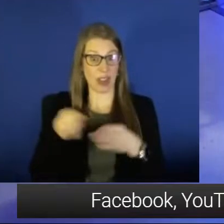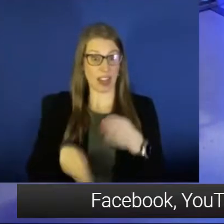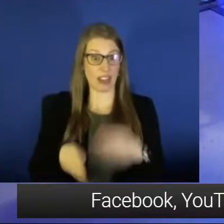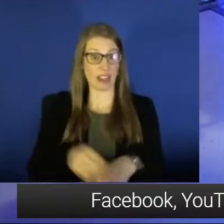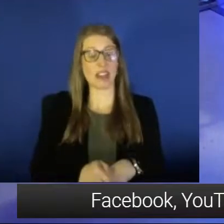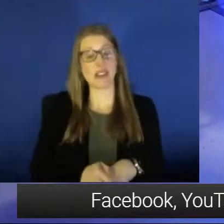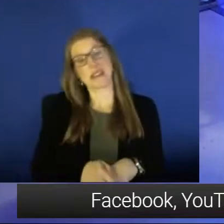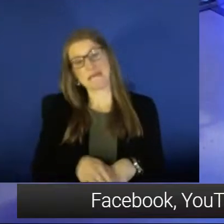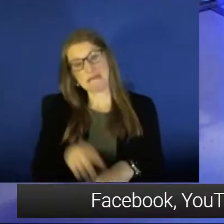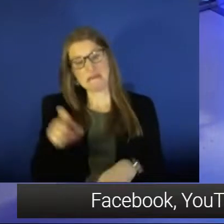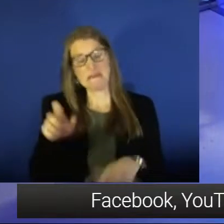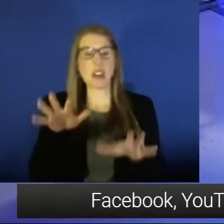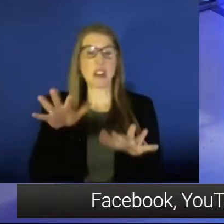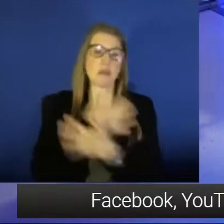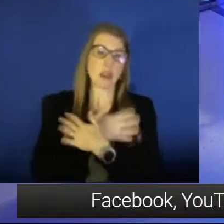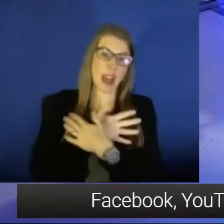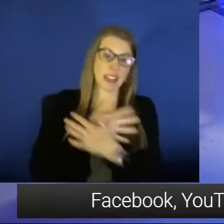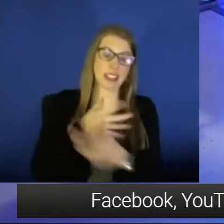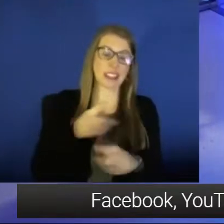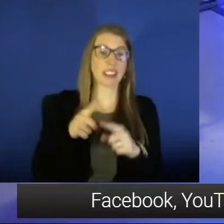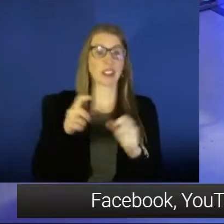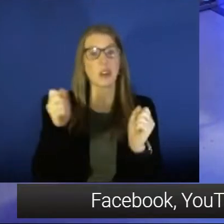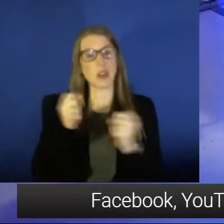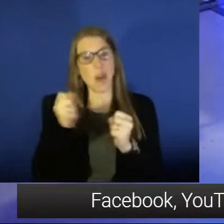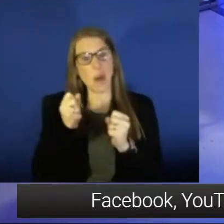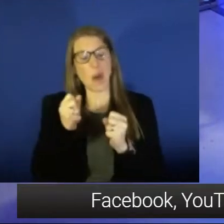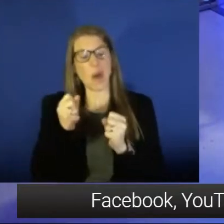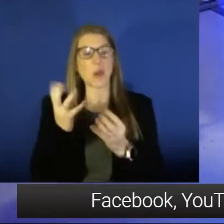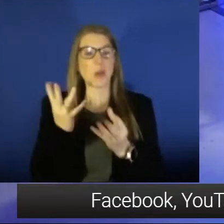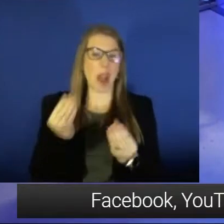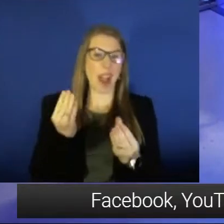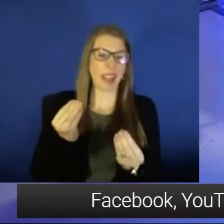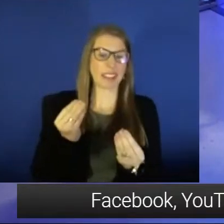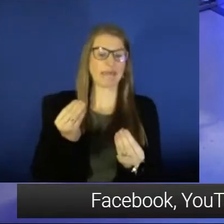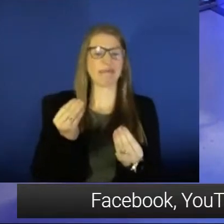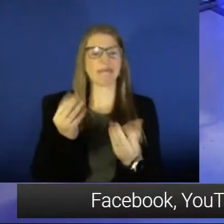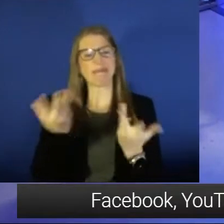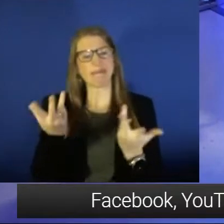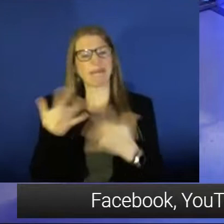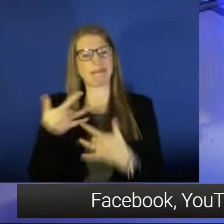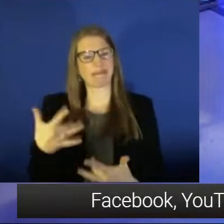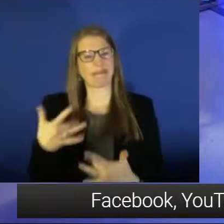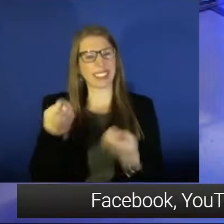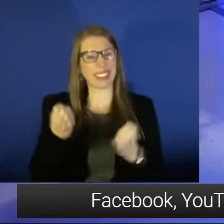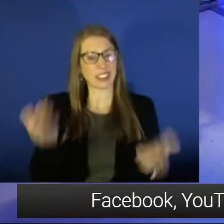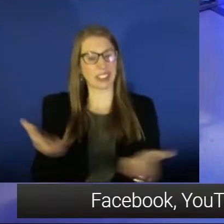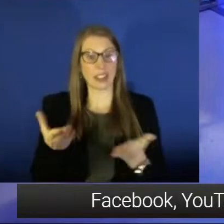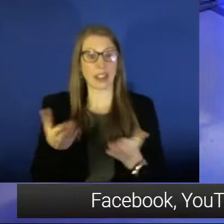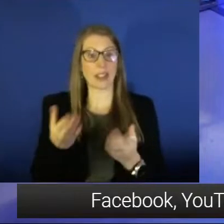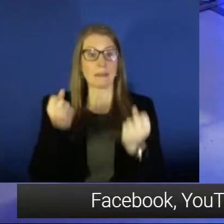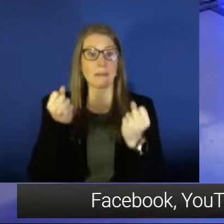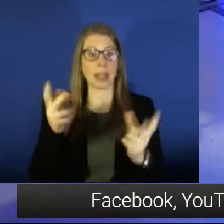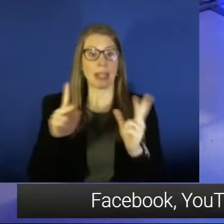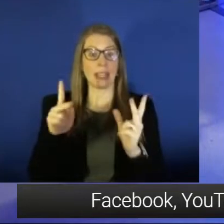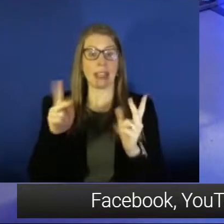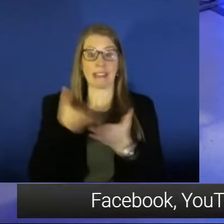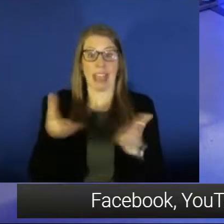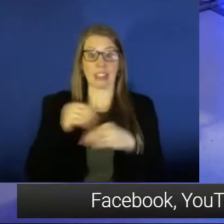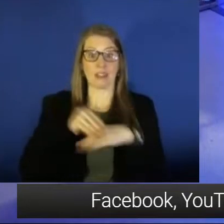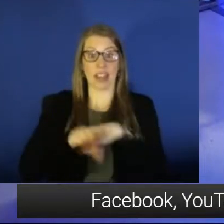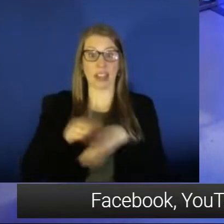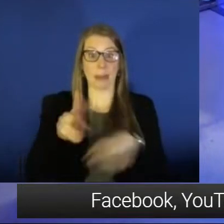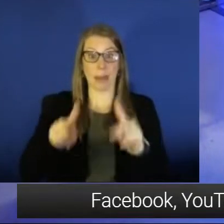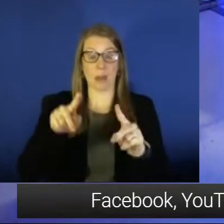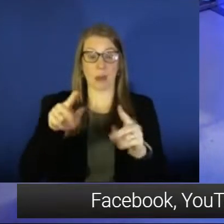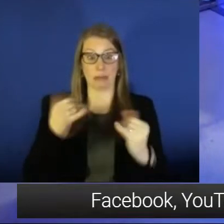cold. Yeah. Typical Easter. Typical Easter and springtime around here, I know. Well, something affecting a lot of us these days, allergies. So why does it seem